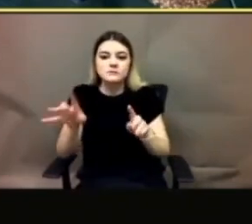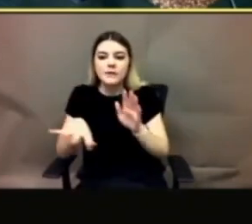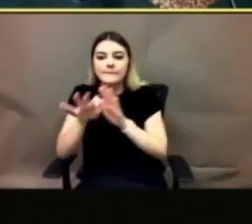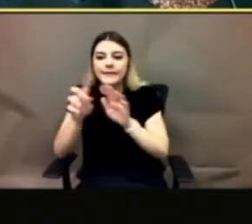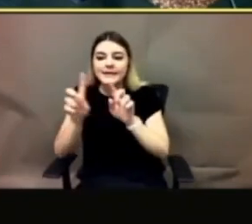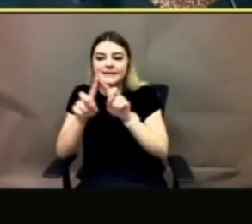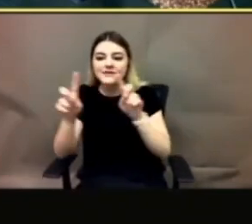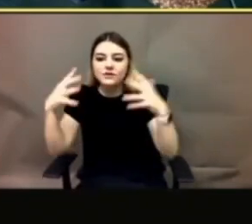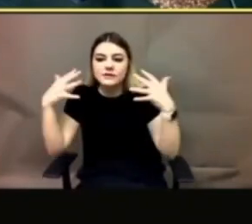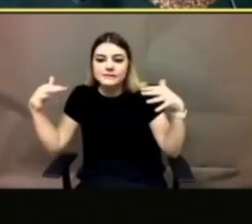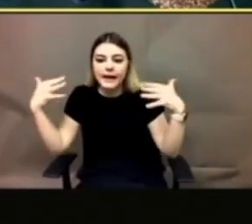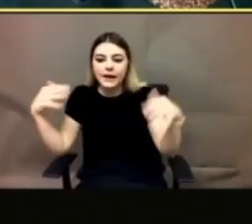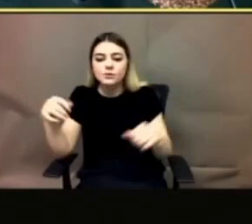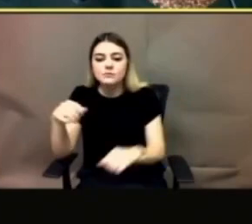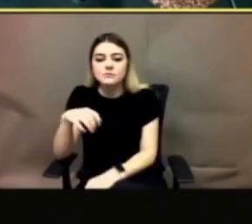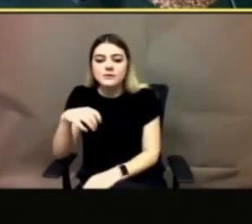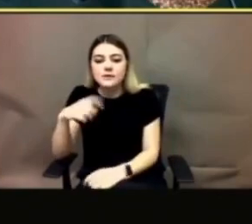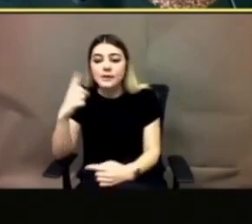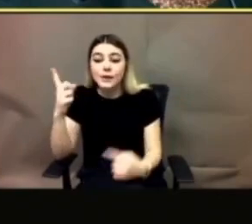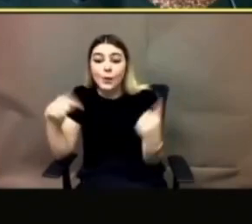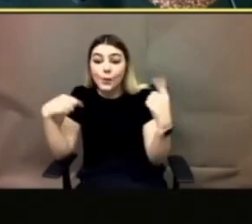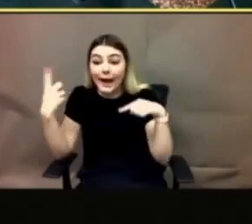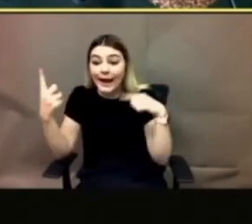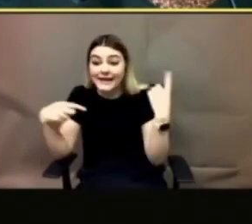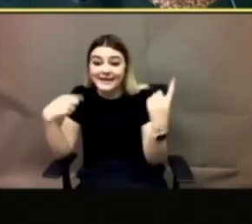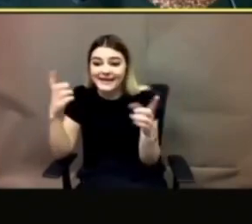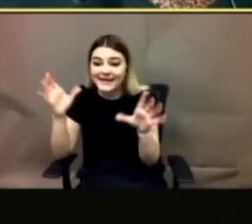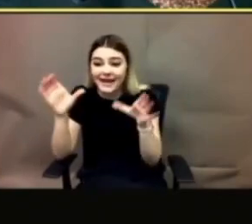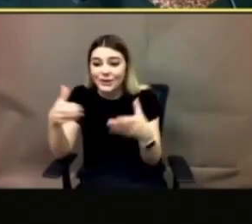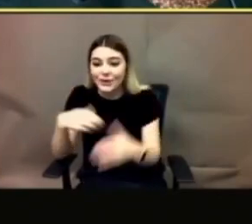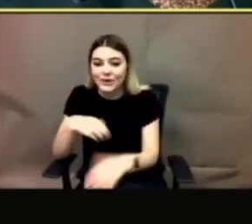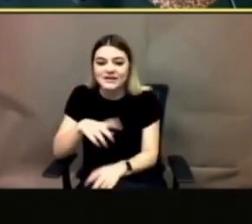Under the wacky category, there's there's